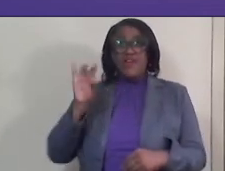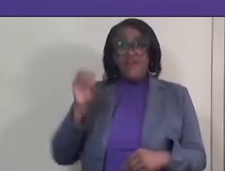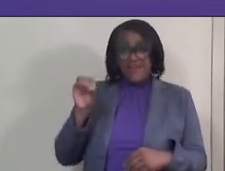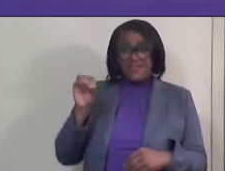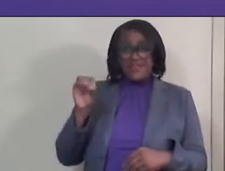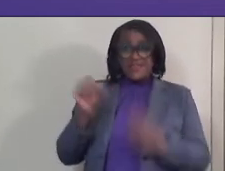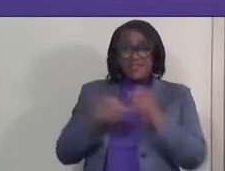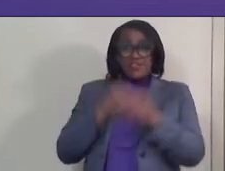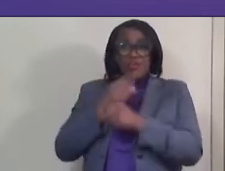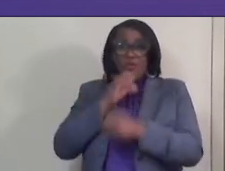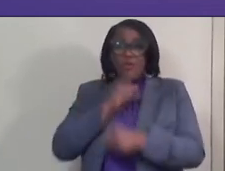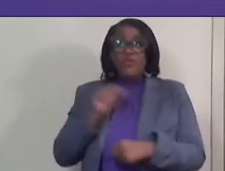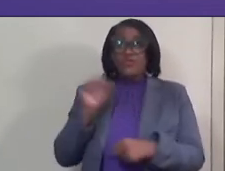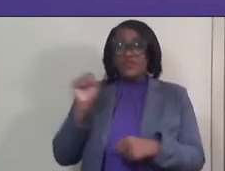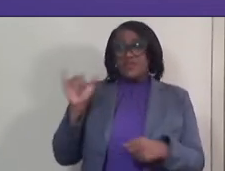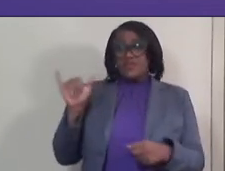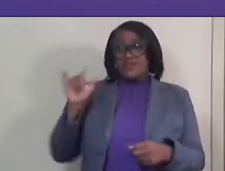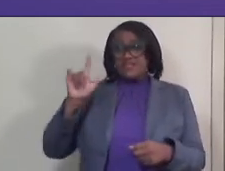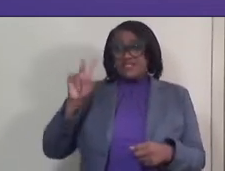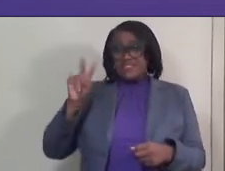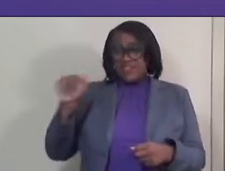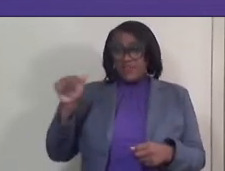on like 8 SEPTA buses to go